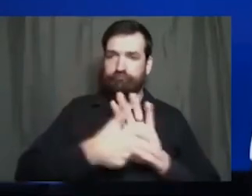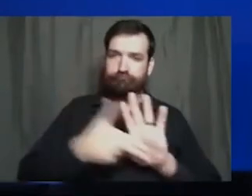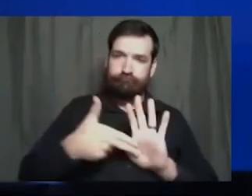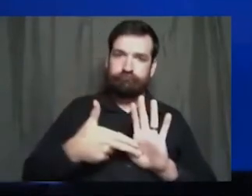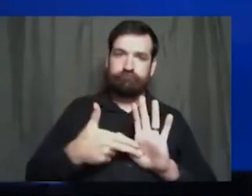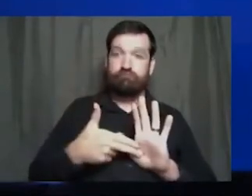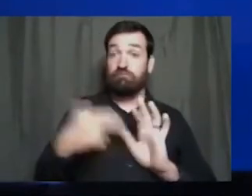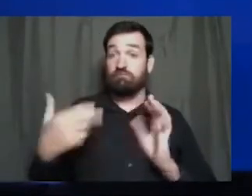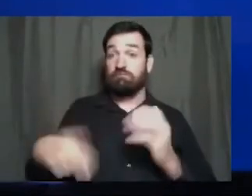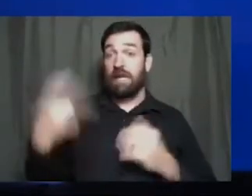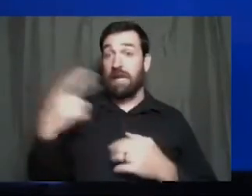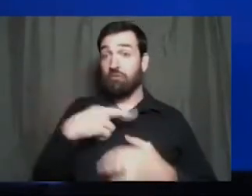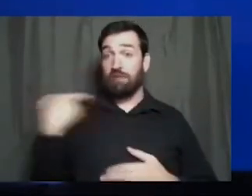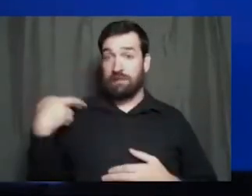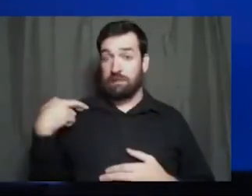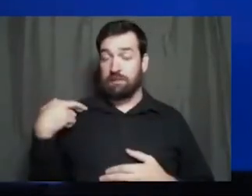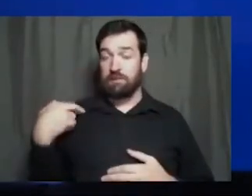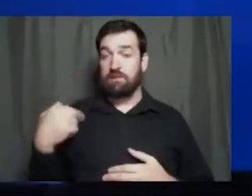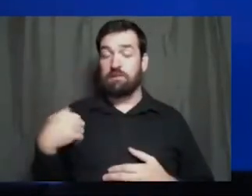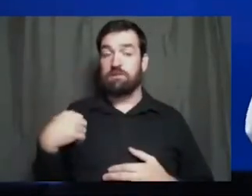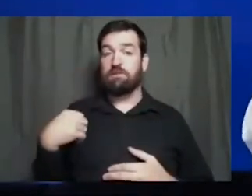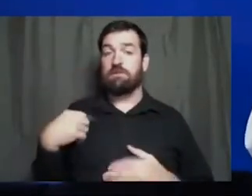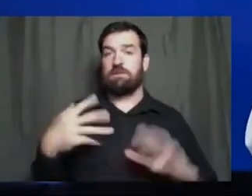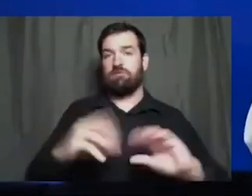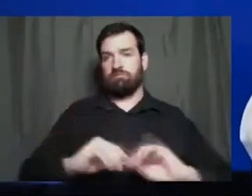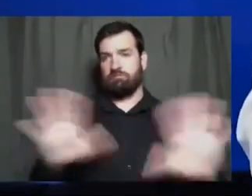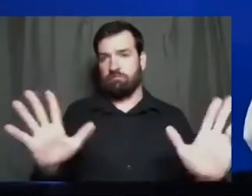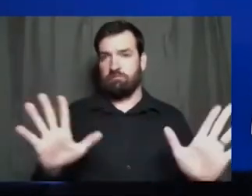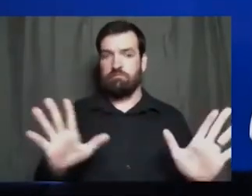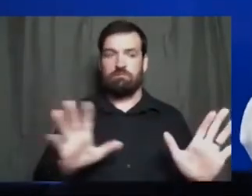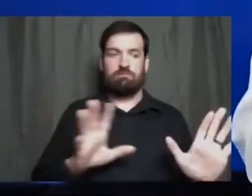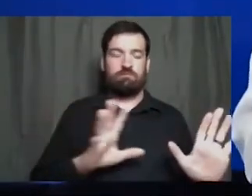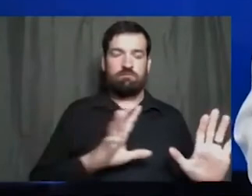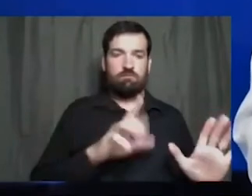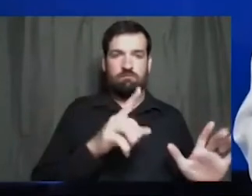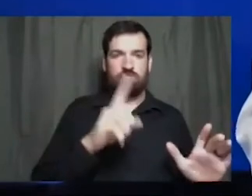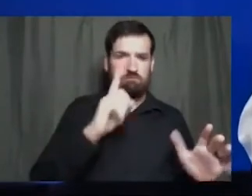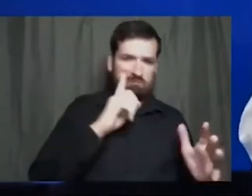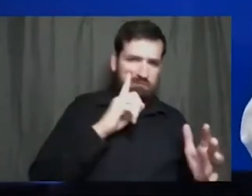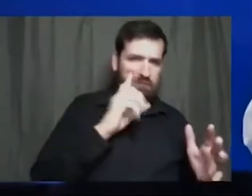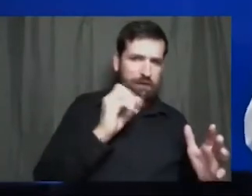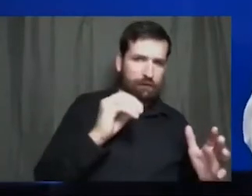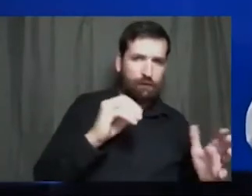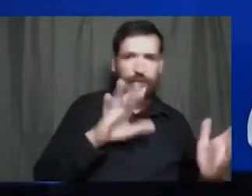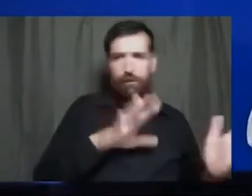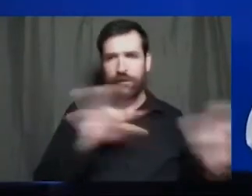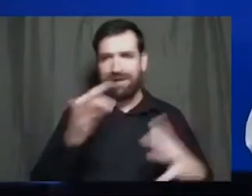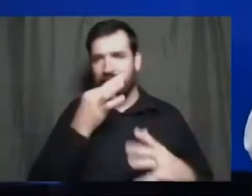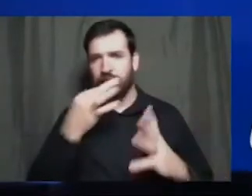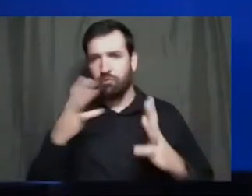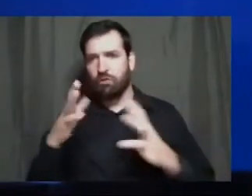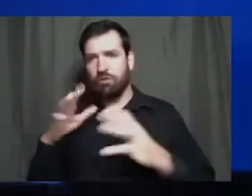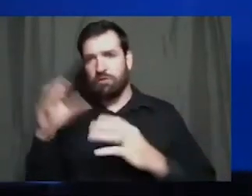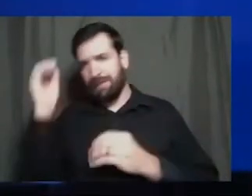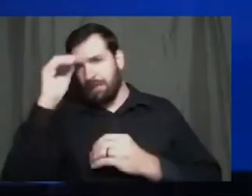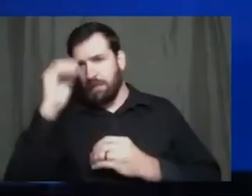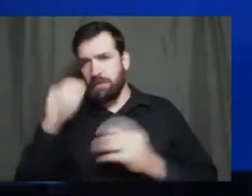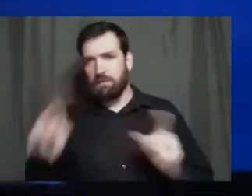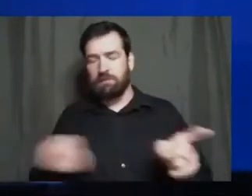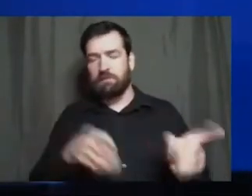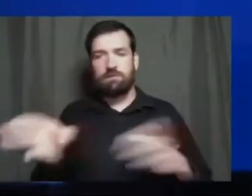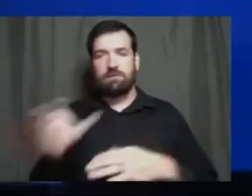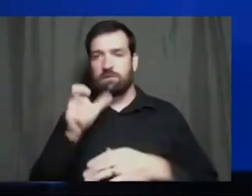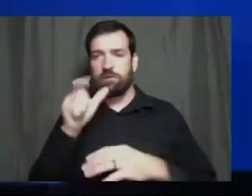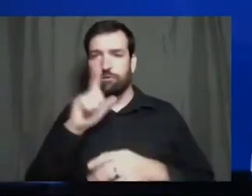and they categorized it into clearly, possibly, we think so, expert opinion, in other words, we're not sure. You know, there are a couple